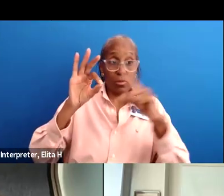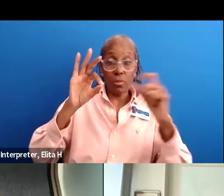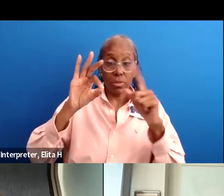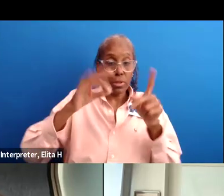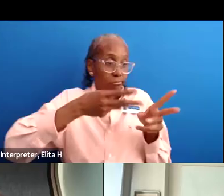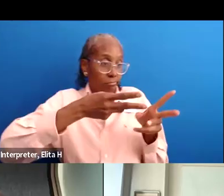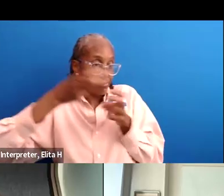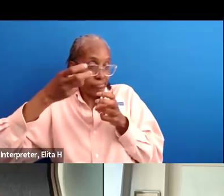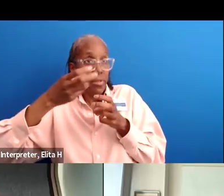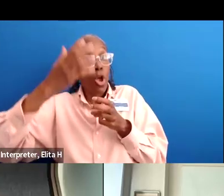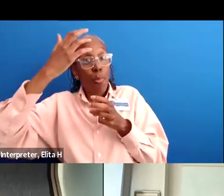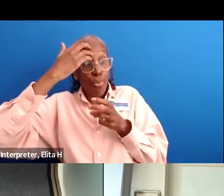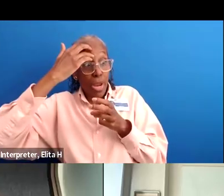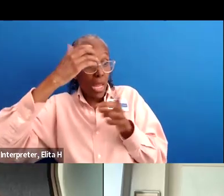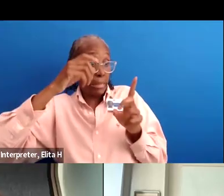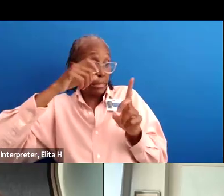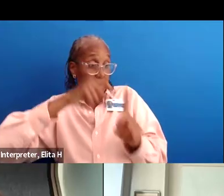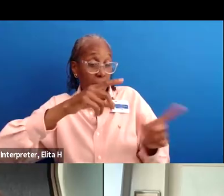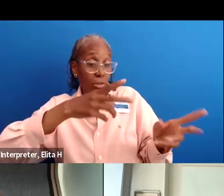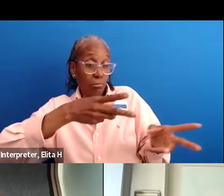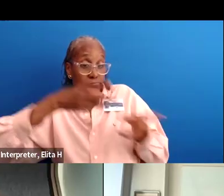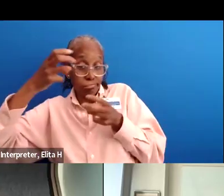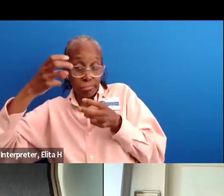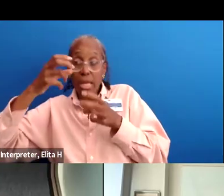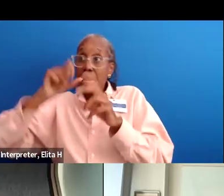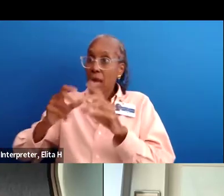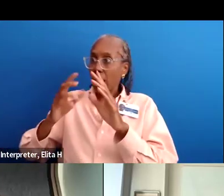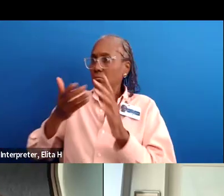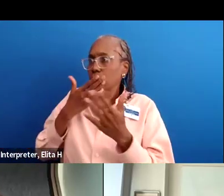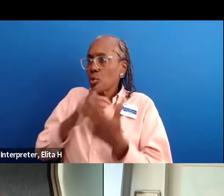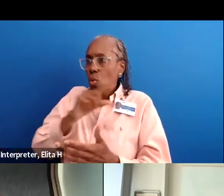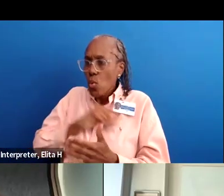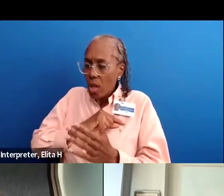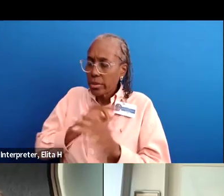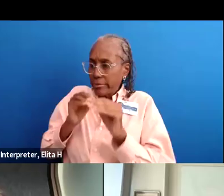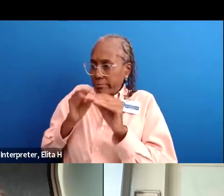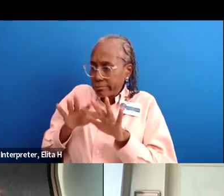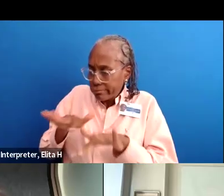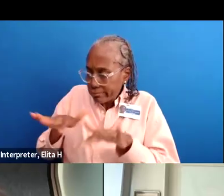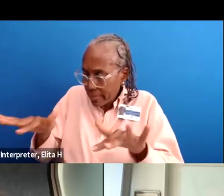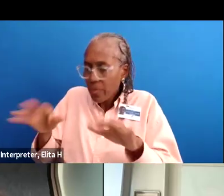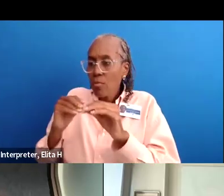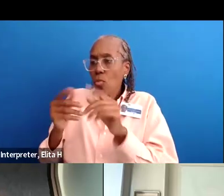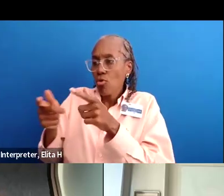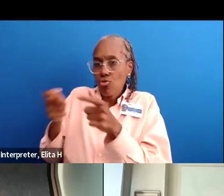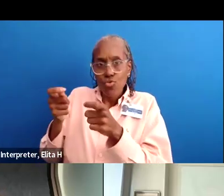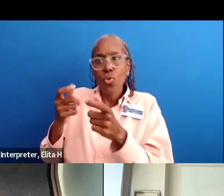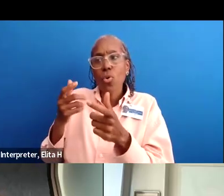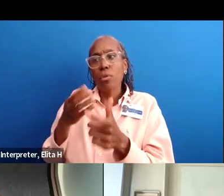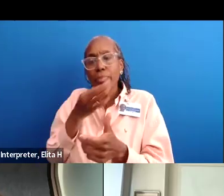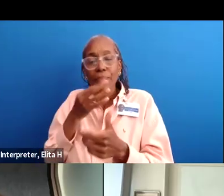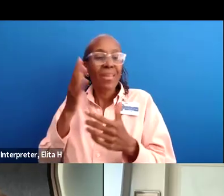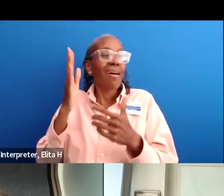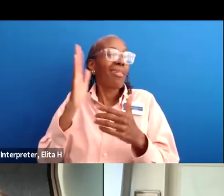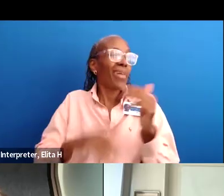quality brain signals. And that could potentially enable for more capabilities and more reliable control than sensors